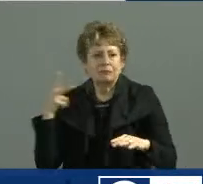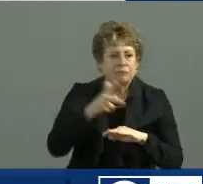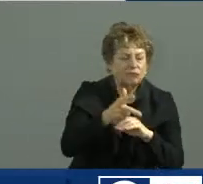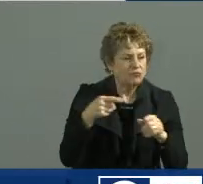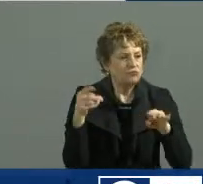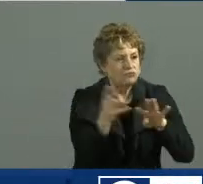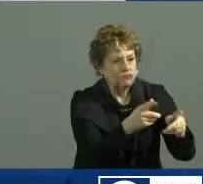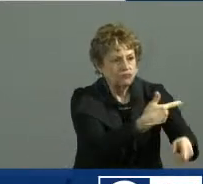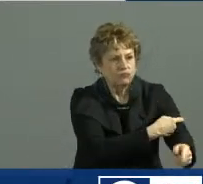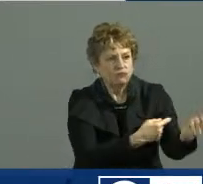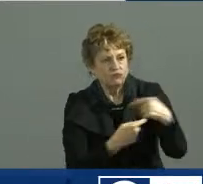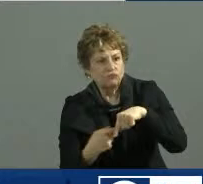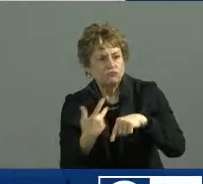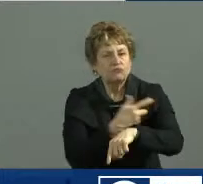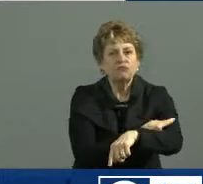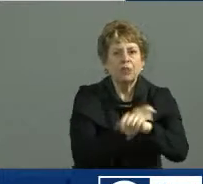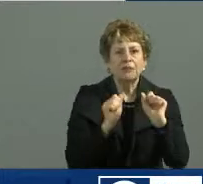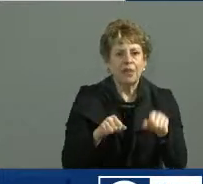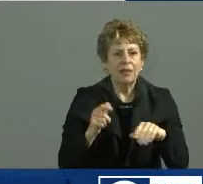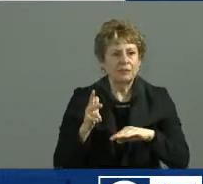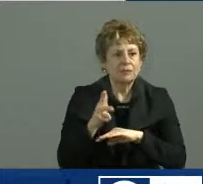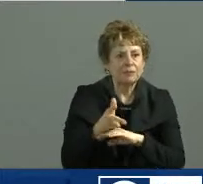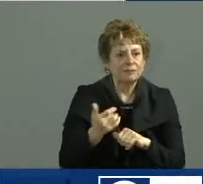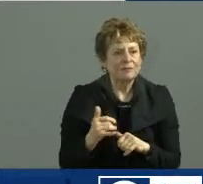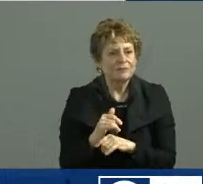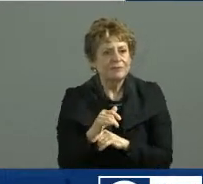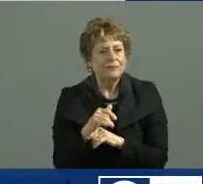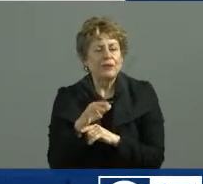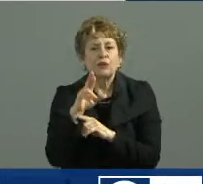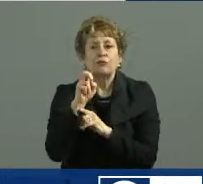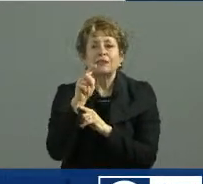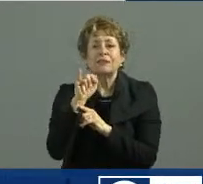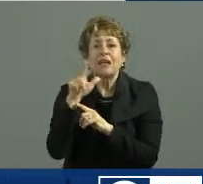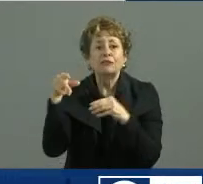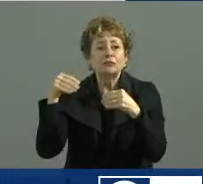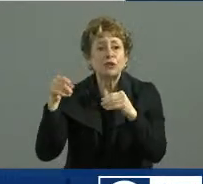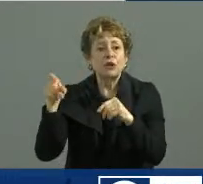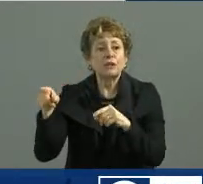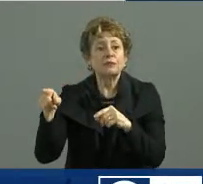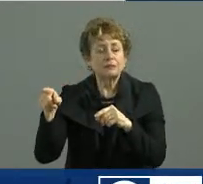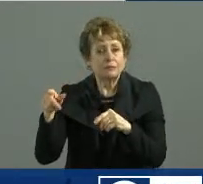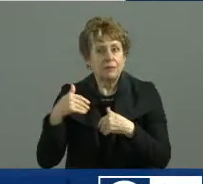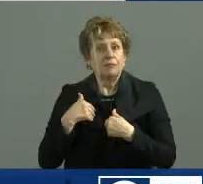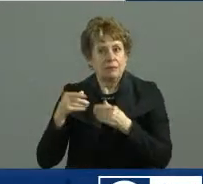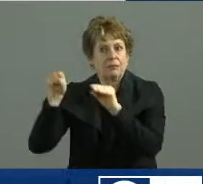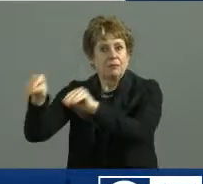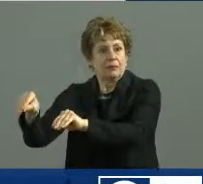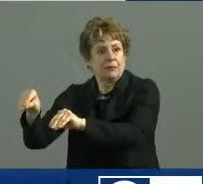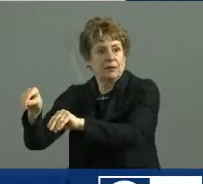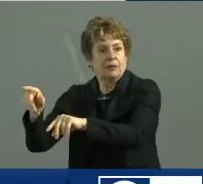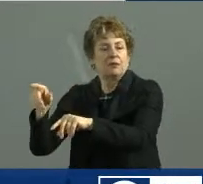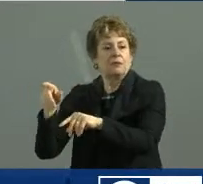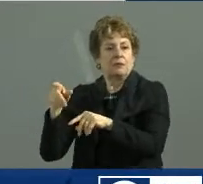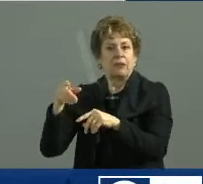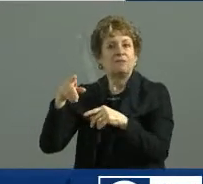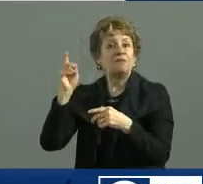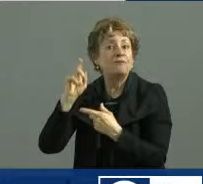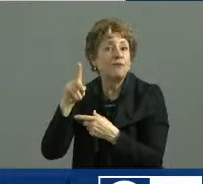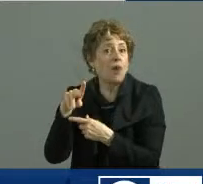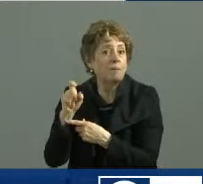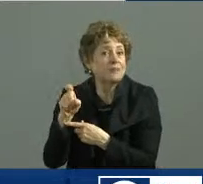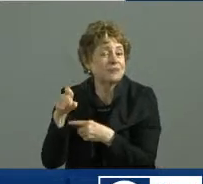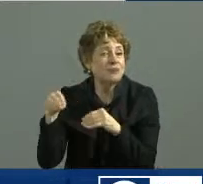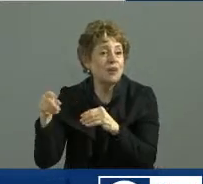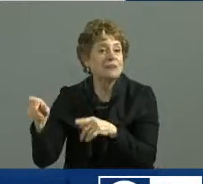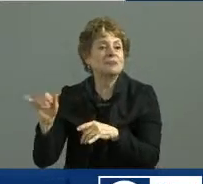with CDC, which would allow doses to be allocated to pharmacies throughout the state, and older individuals would